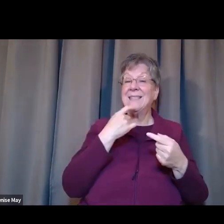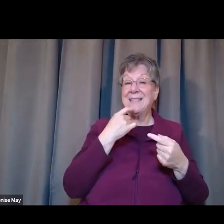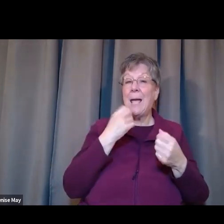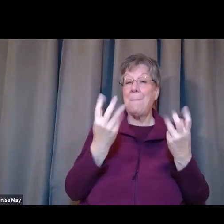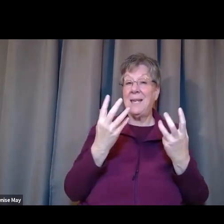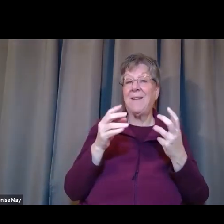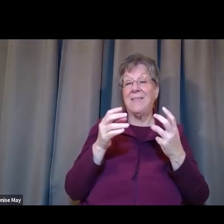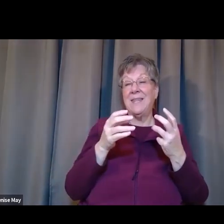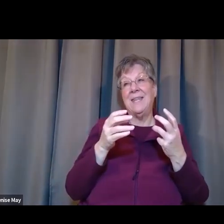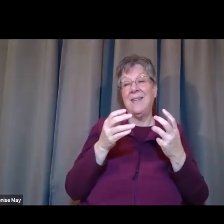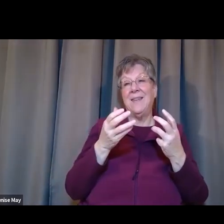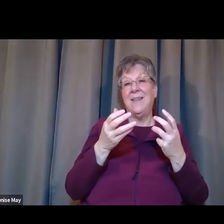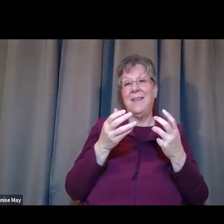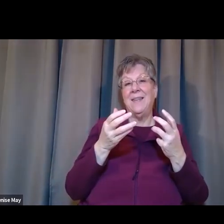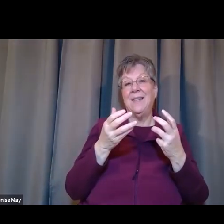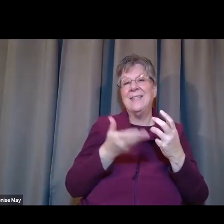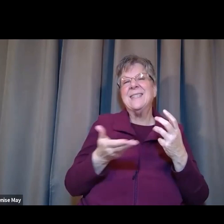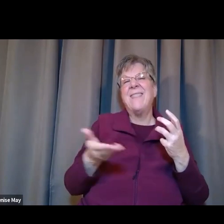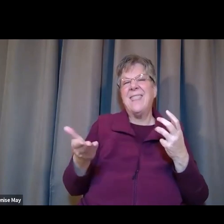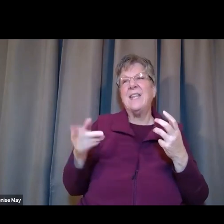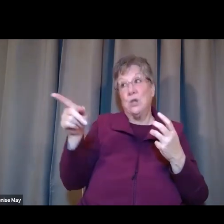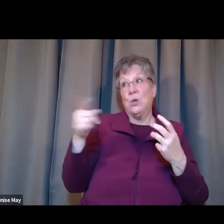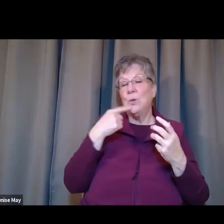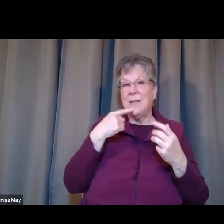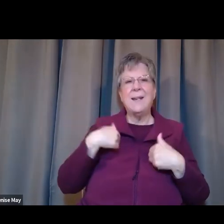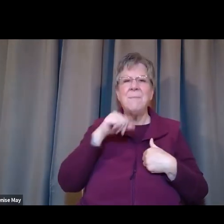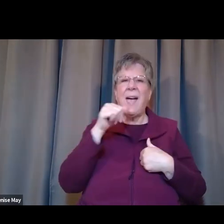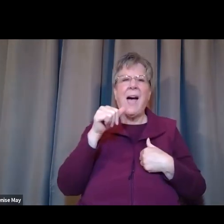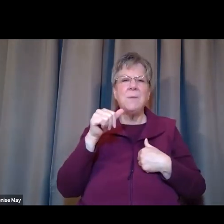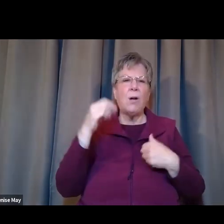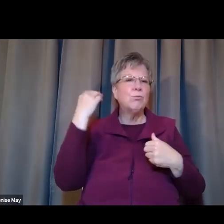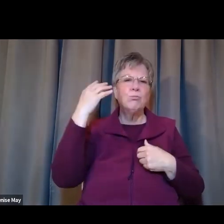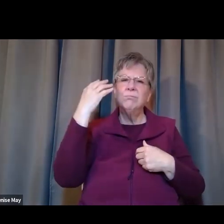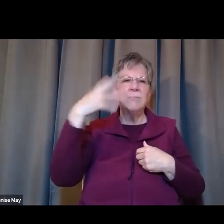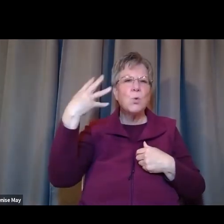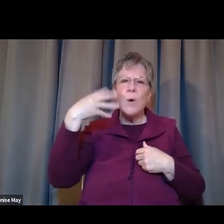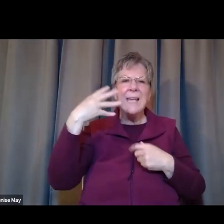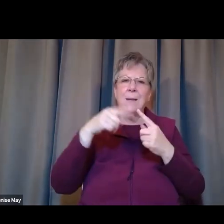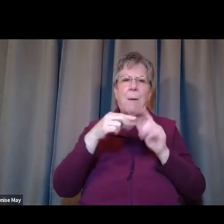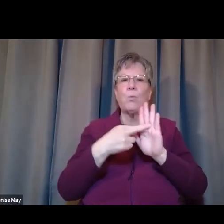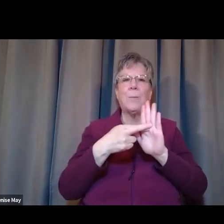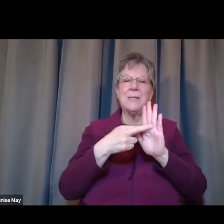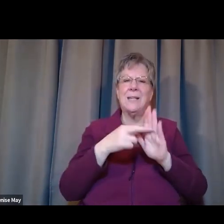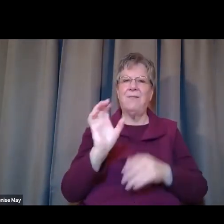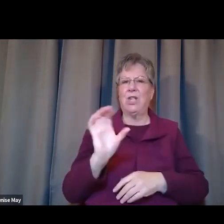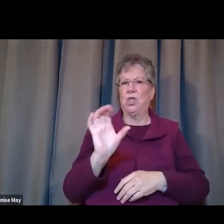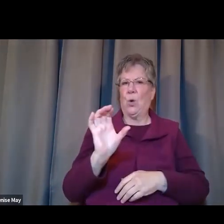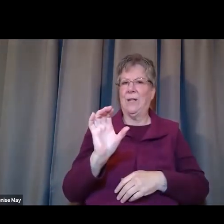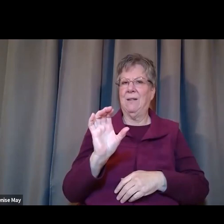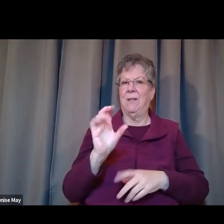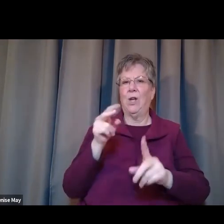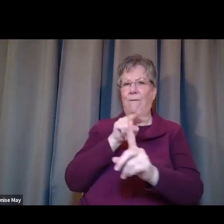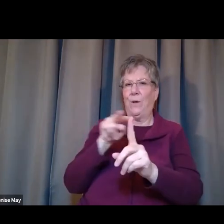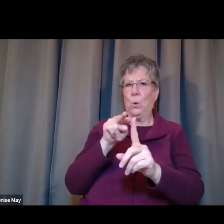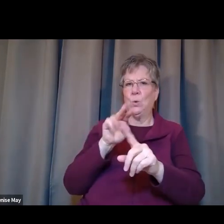said. I'm not crazy about representing the conservative viewpoint on voting rights. I'll do the best I can to